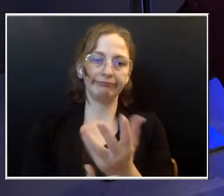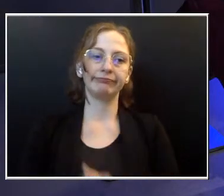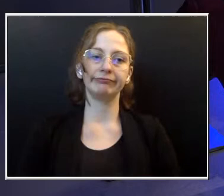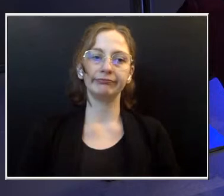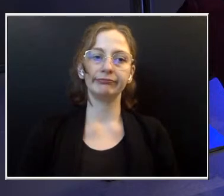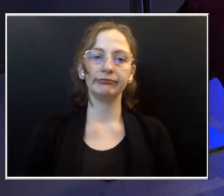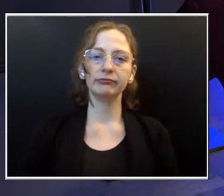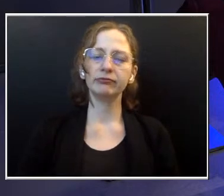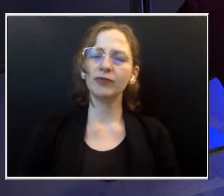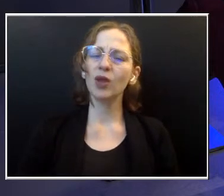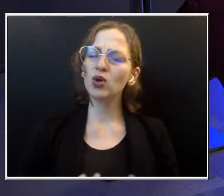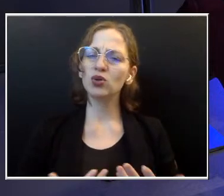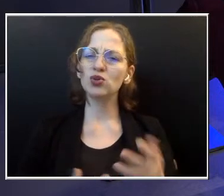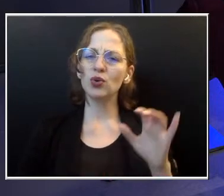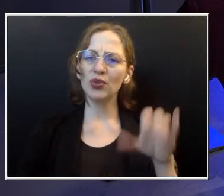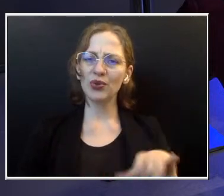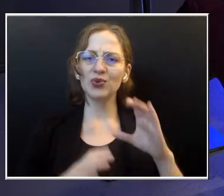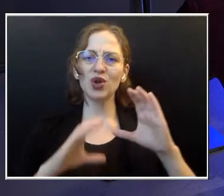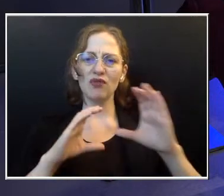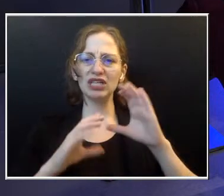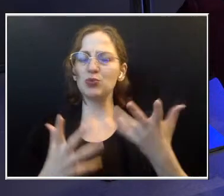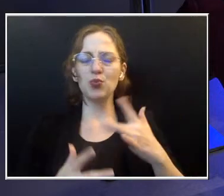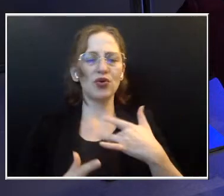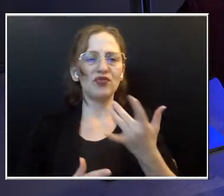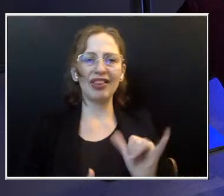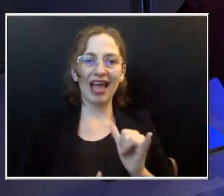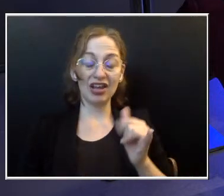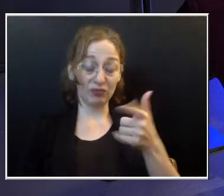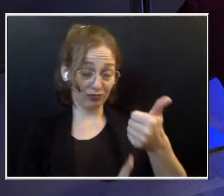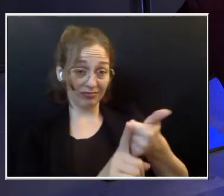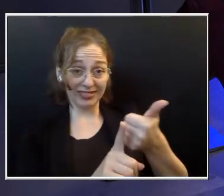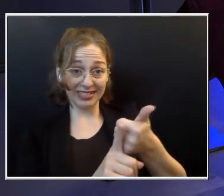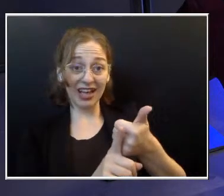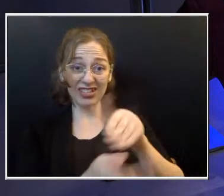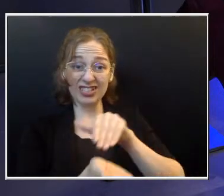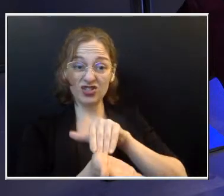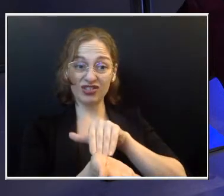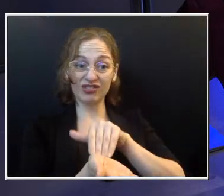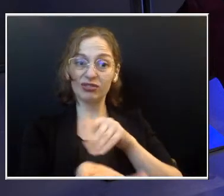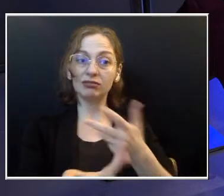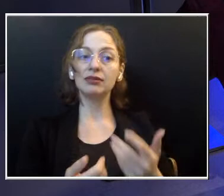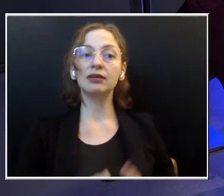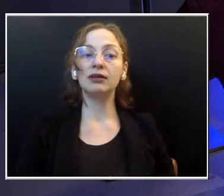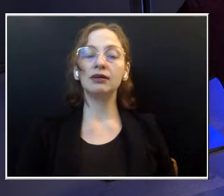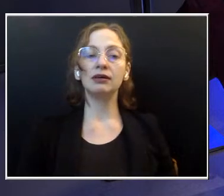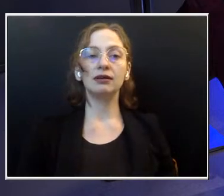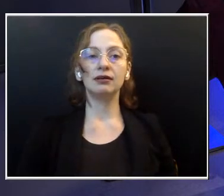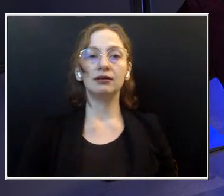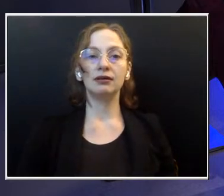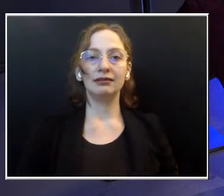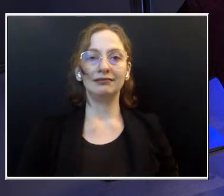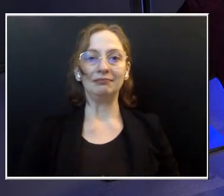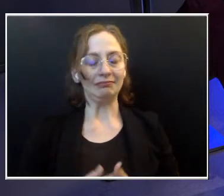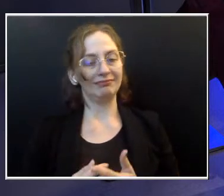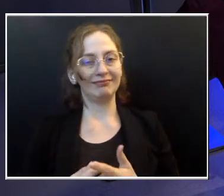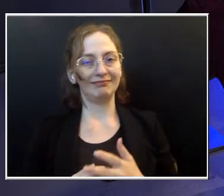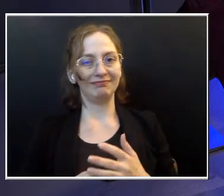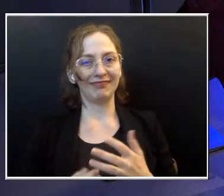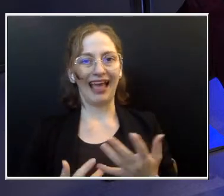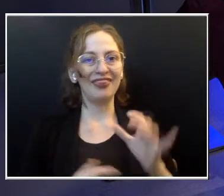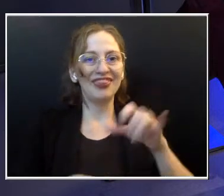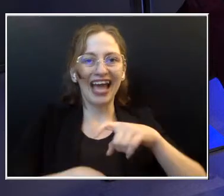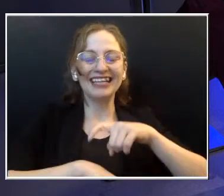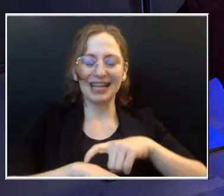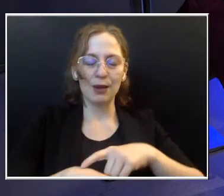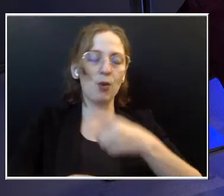you personally as a physician? How do those conversations go? And you know, kind of in that place where a woman is, and so much going on, so